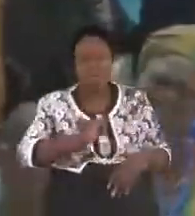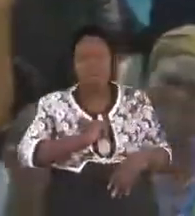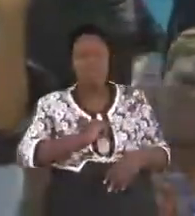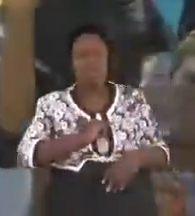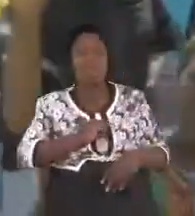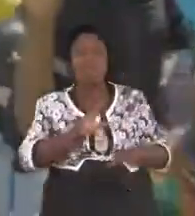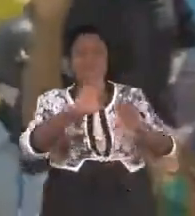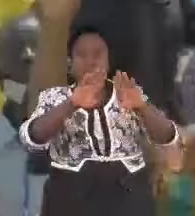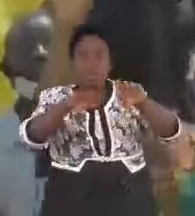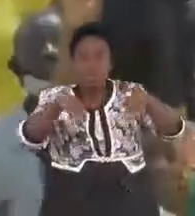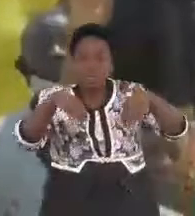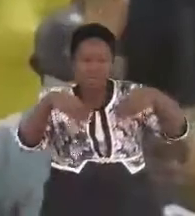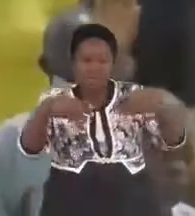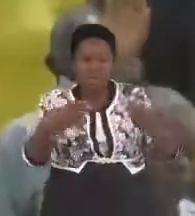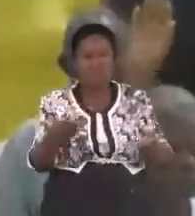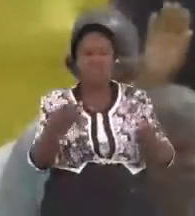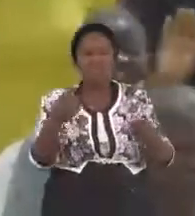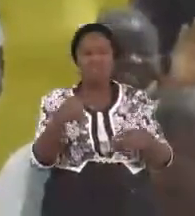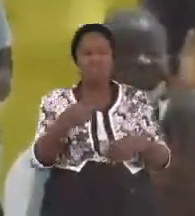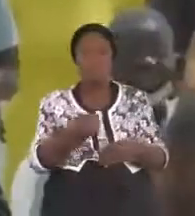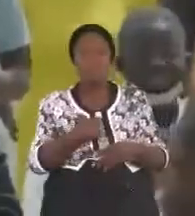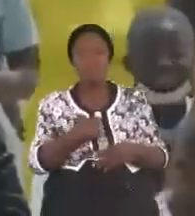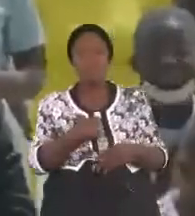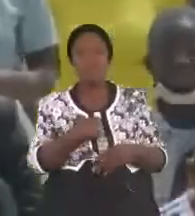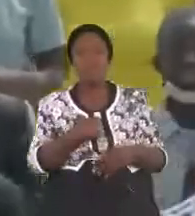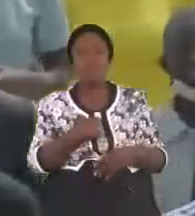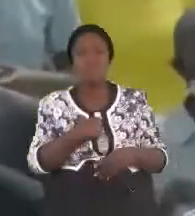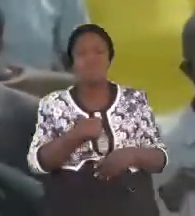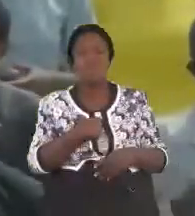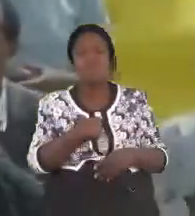your supernatural supply.